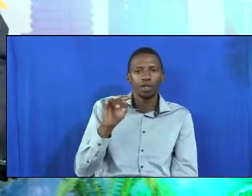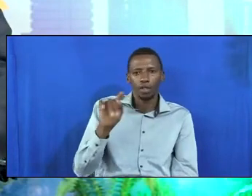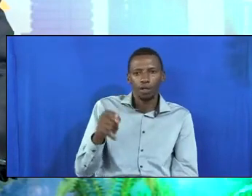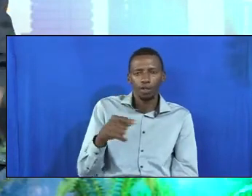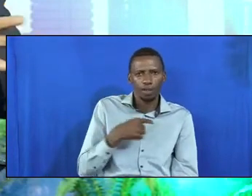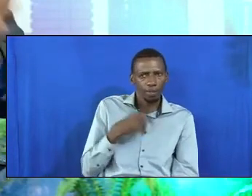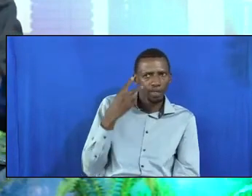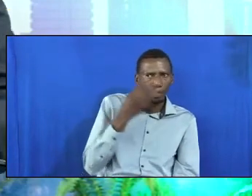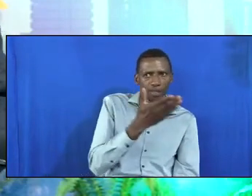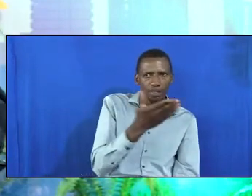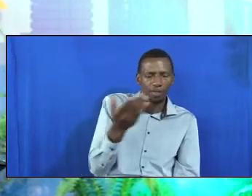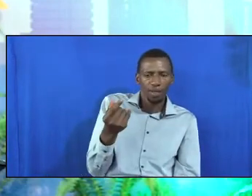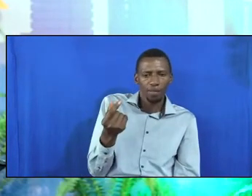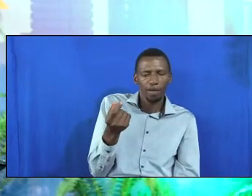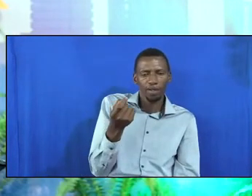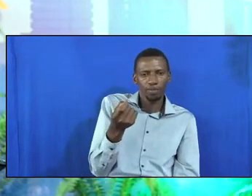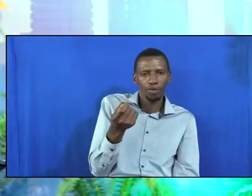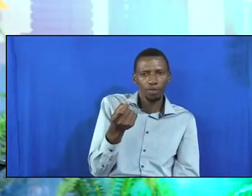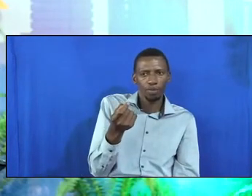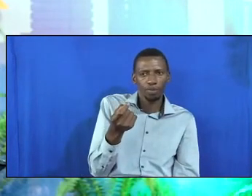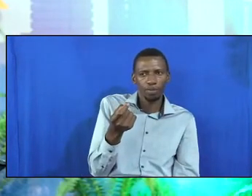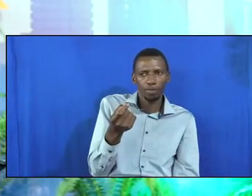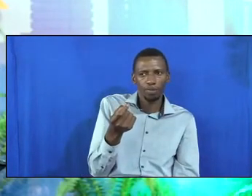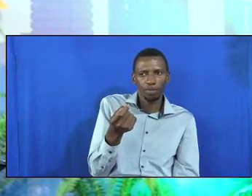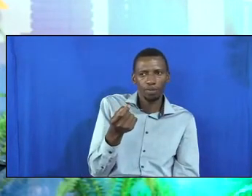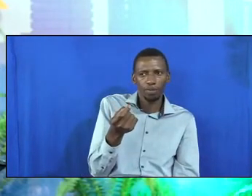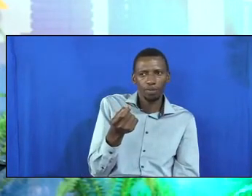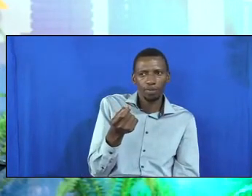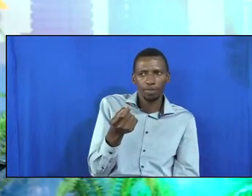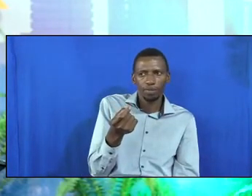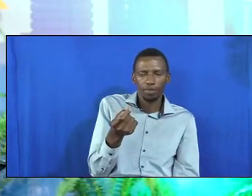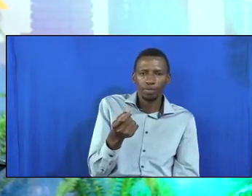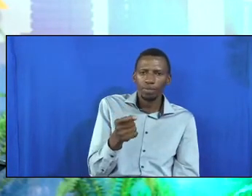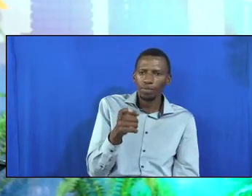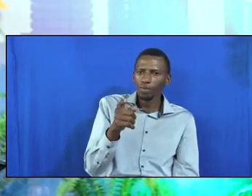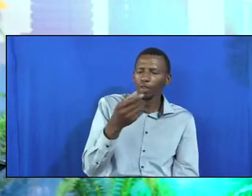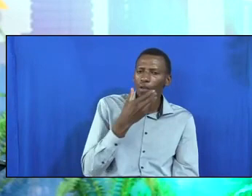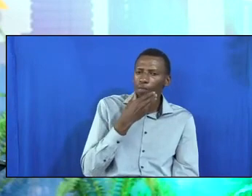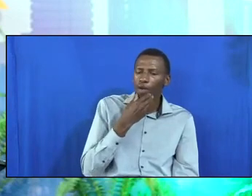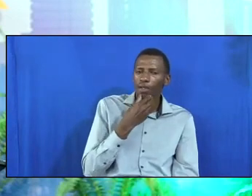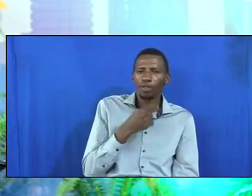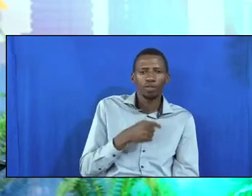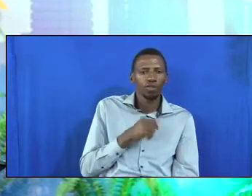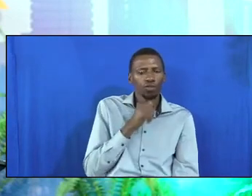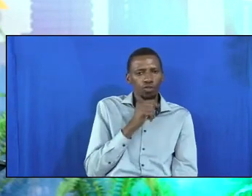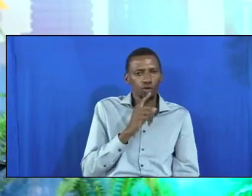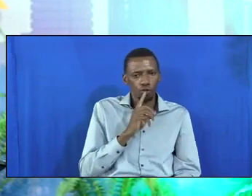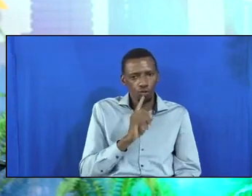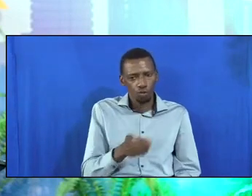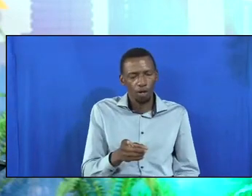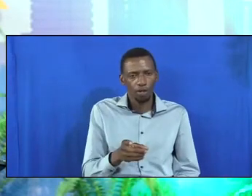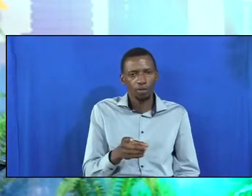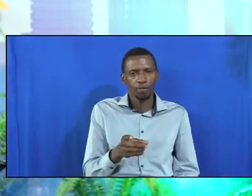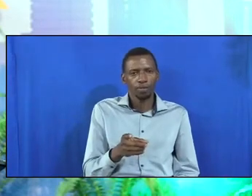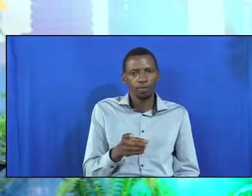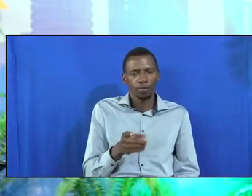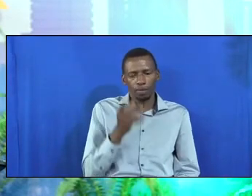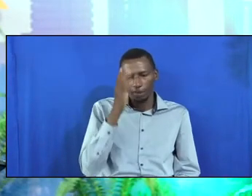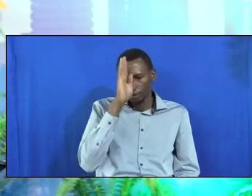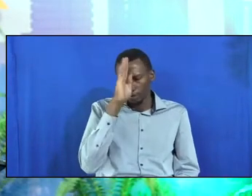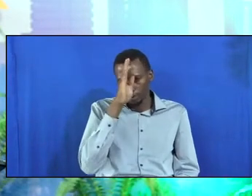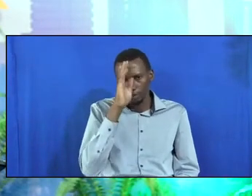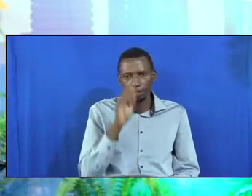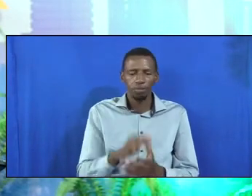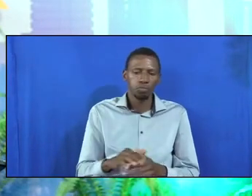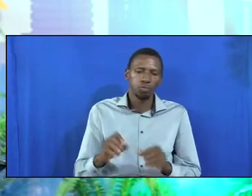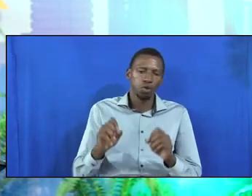very small money for you, but accept it for now. Not sure whether he would accept it. So